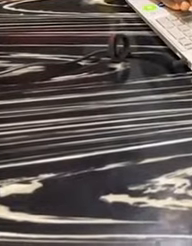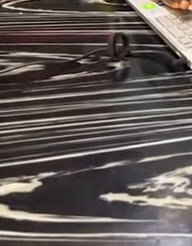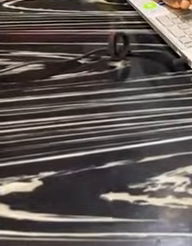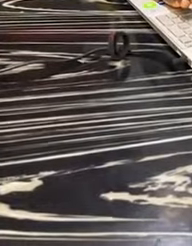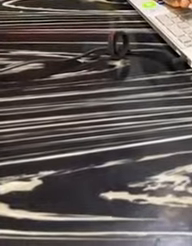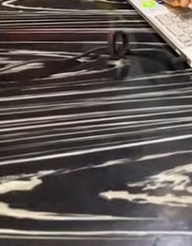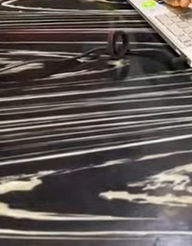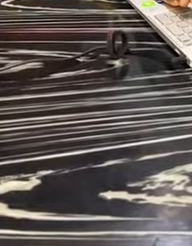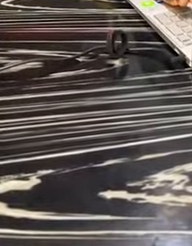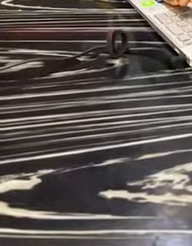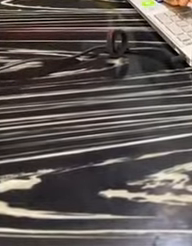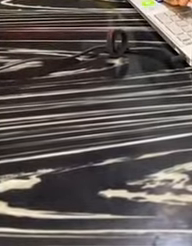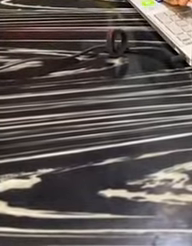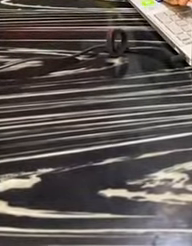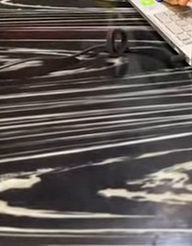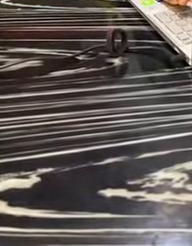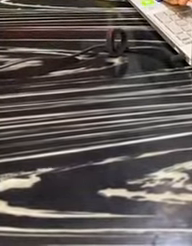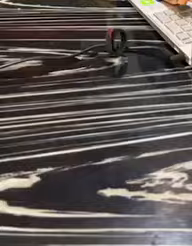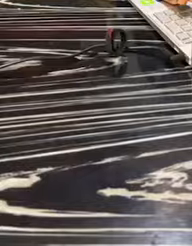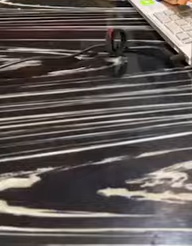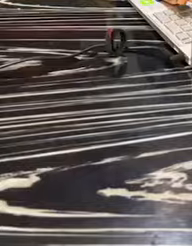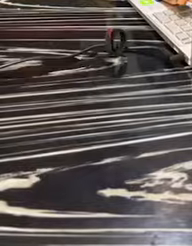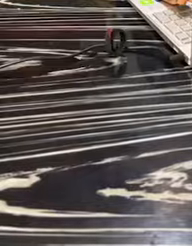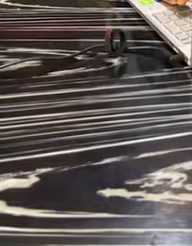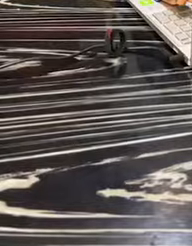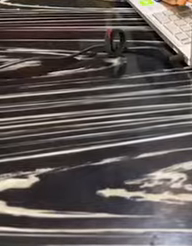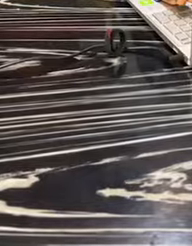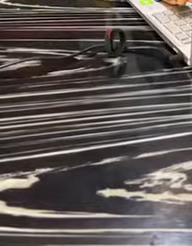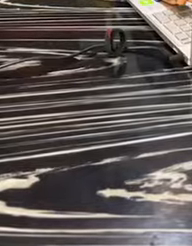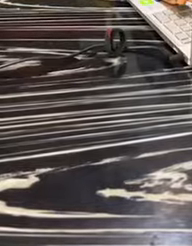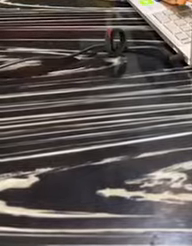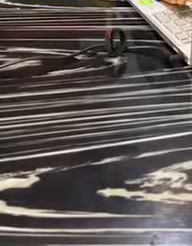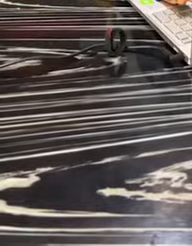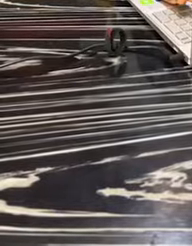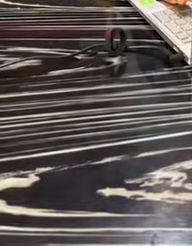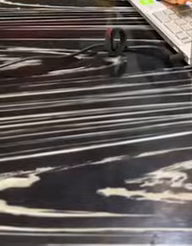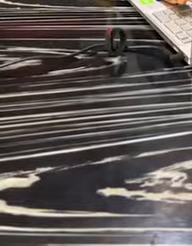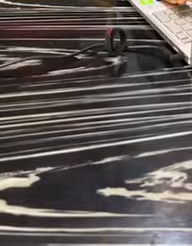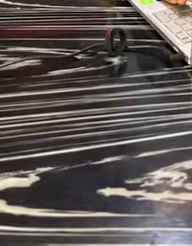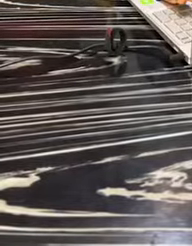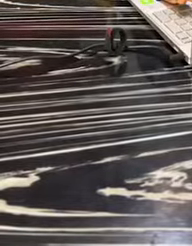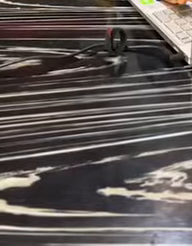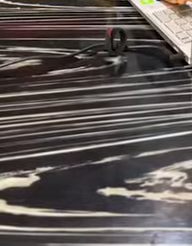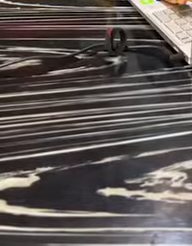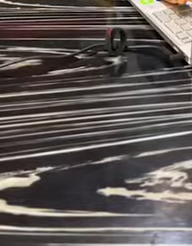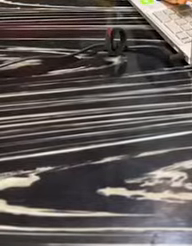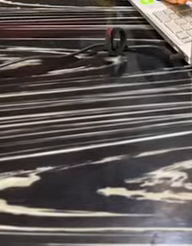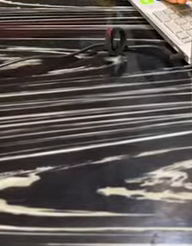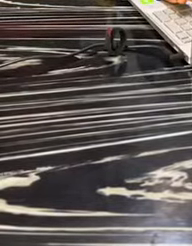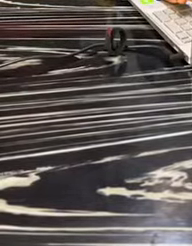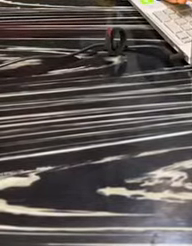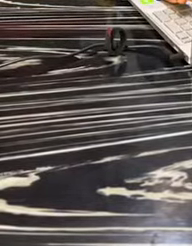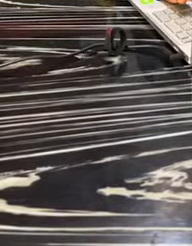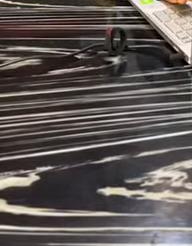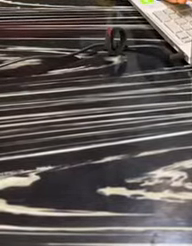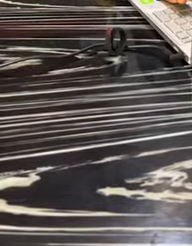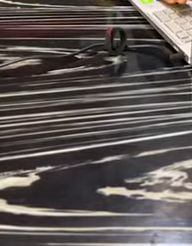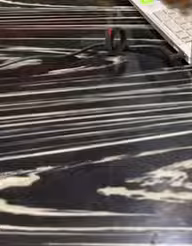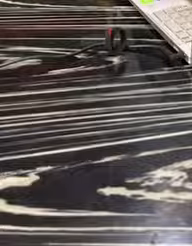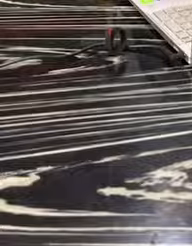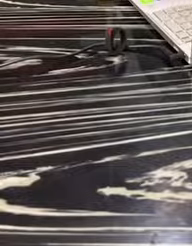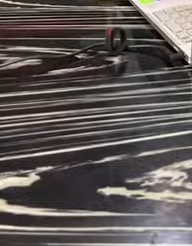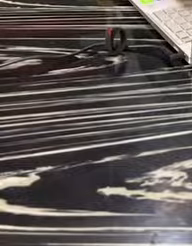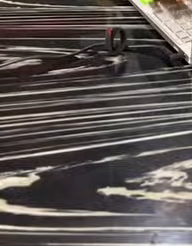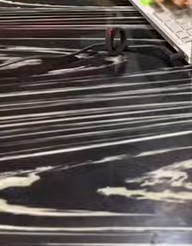our sign language interpreter who will be joining us, and also a special guest on